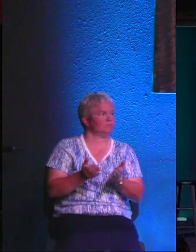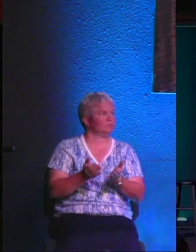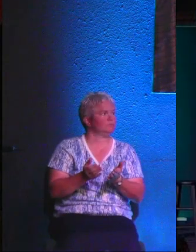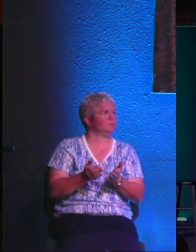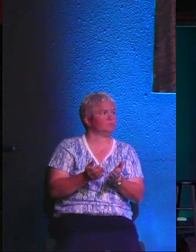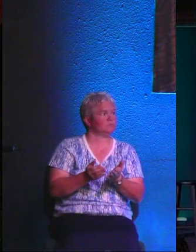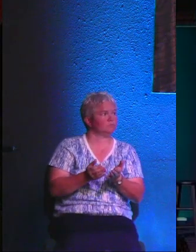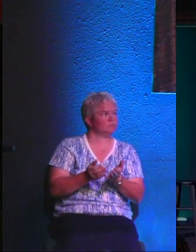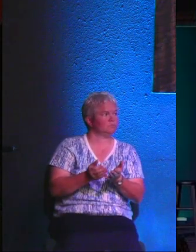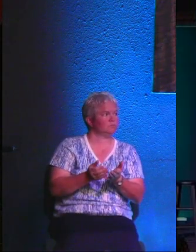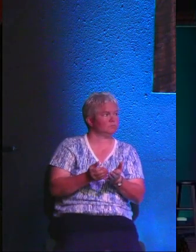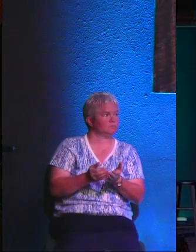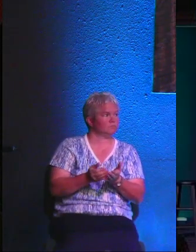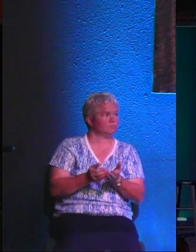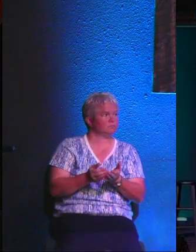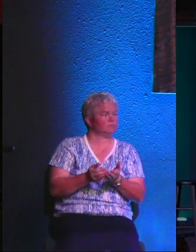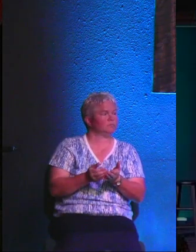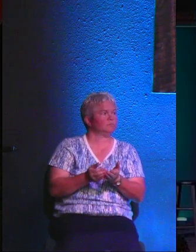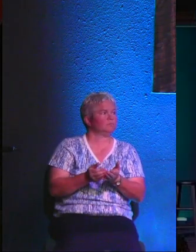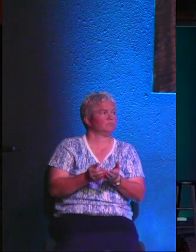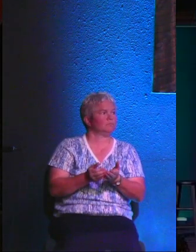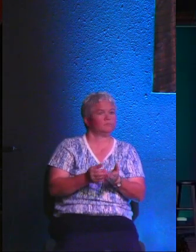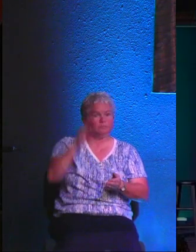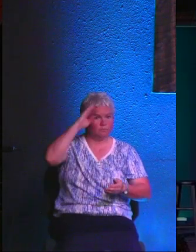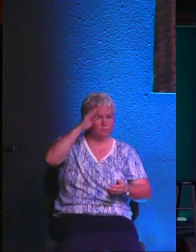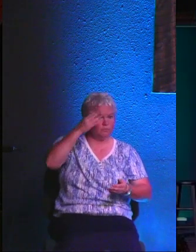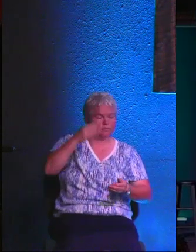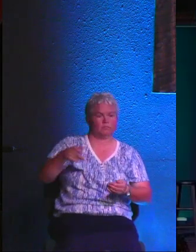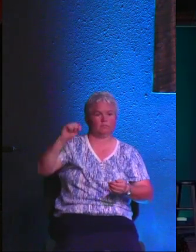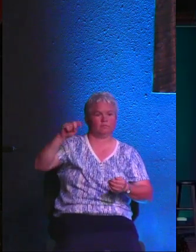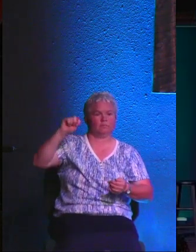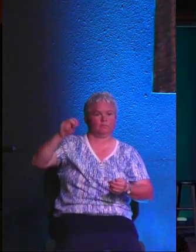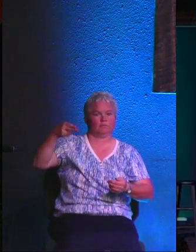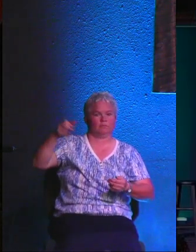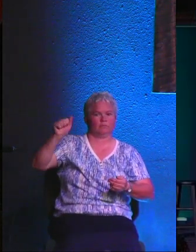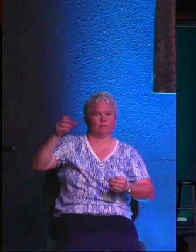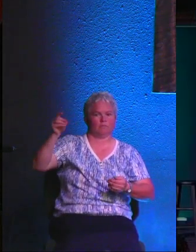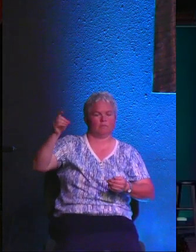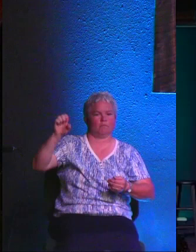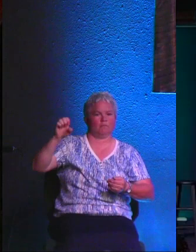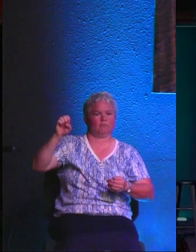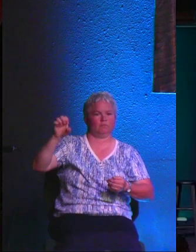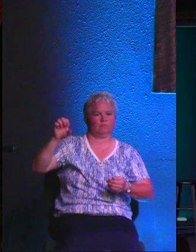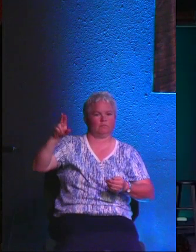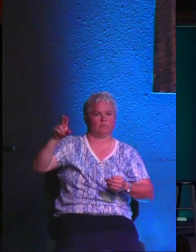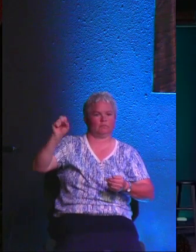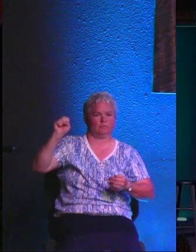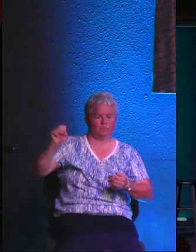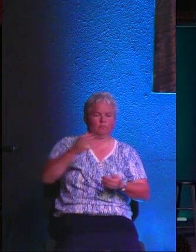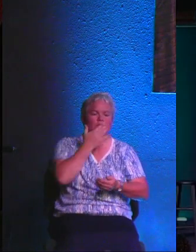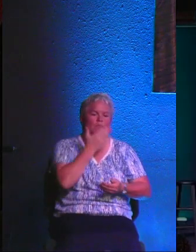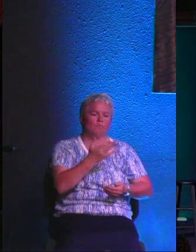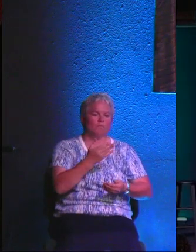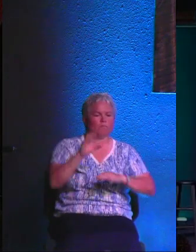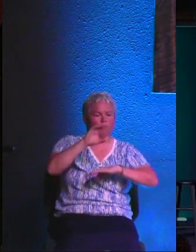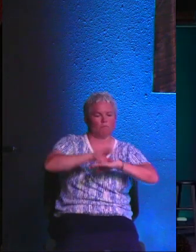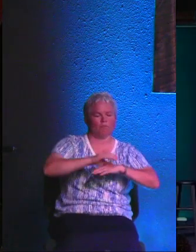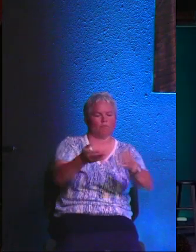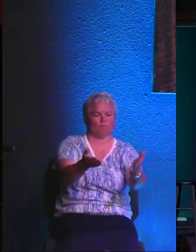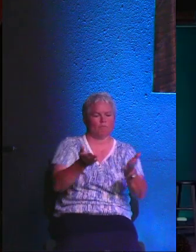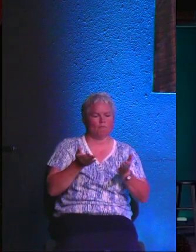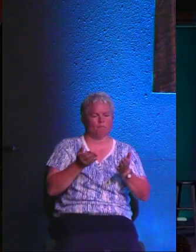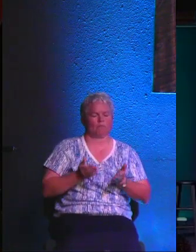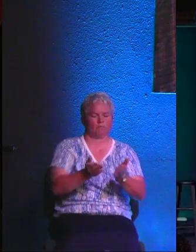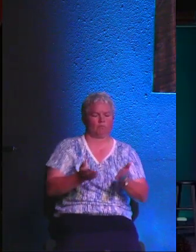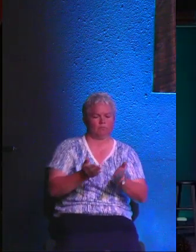our people. So with that, here you go. Hello, my name's Thaddeus, and I just want to say thank you to your guys' church for accepting